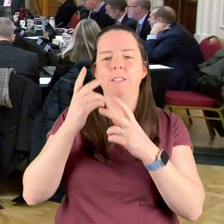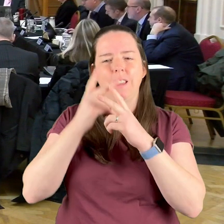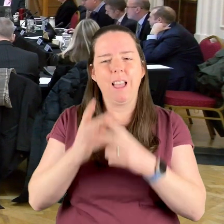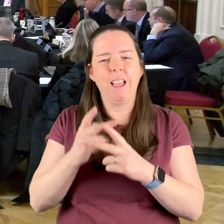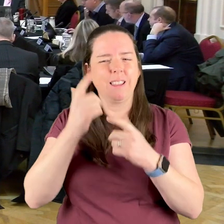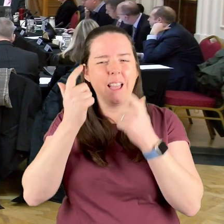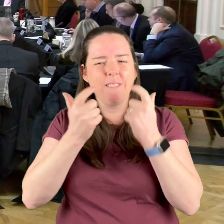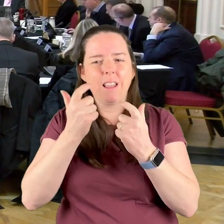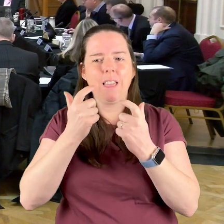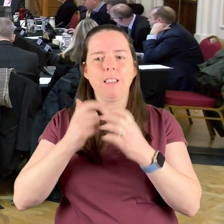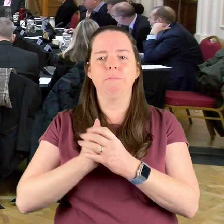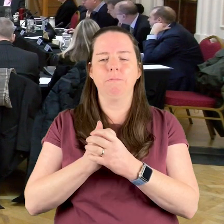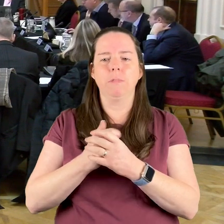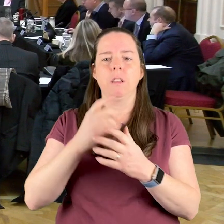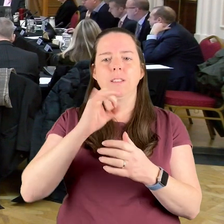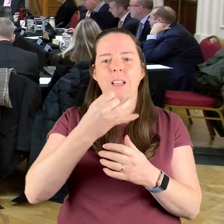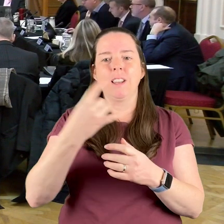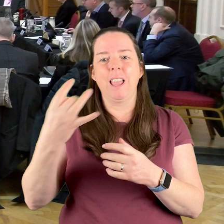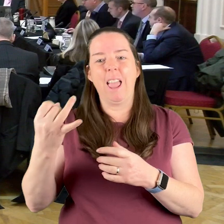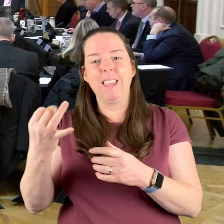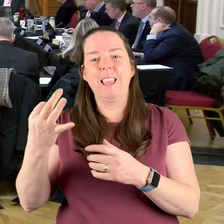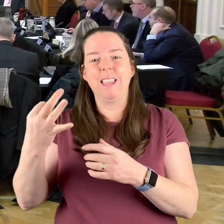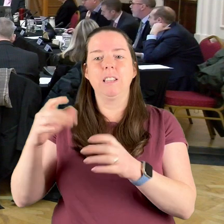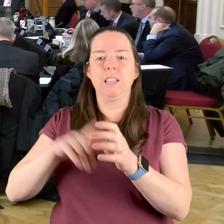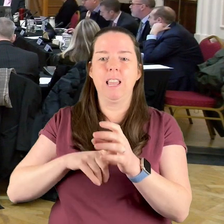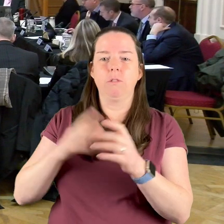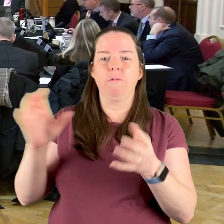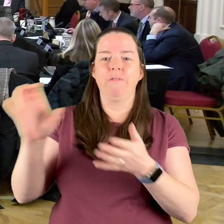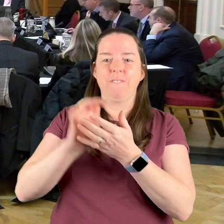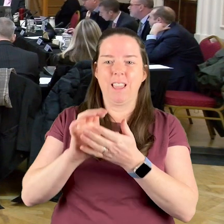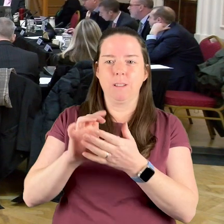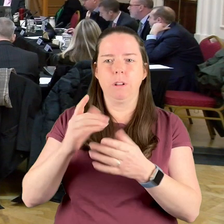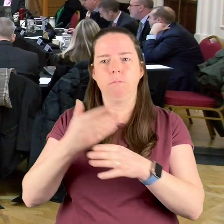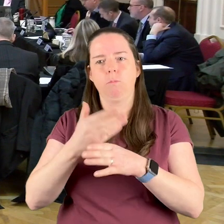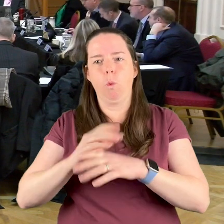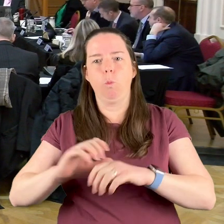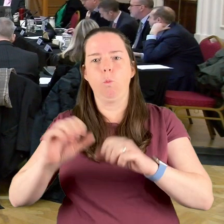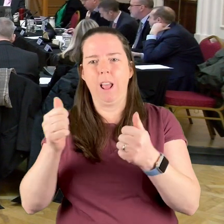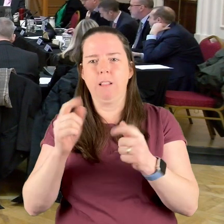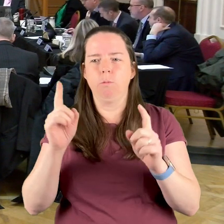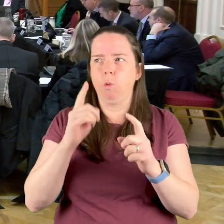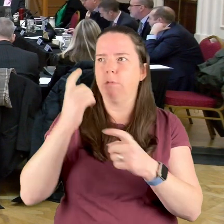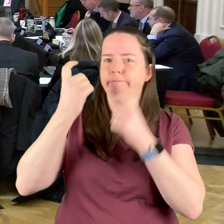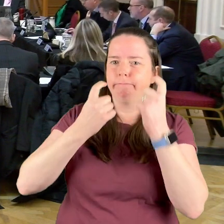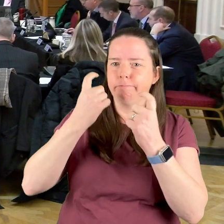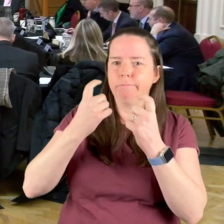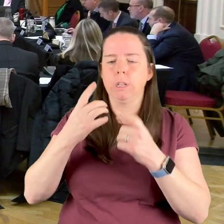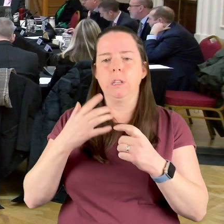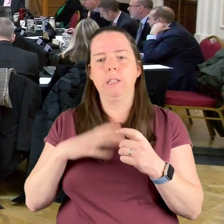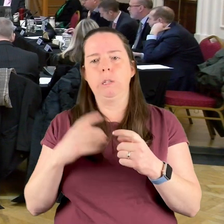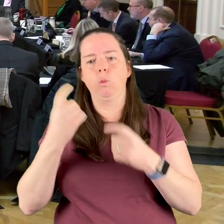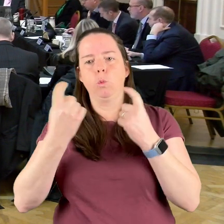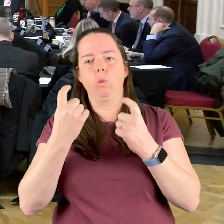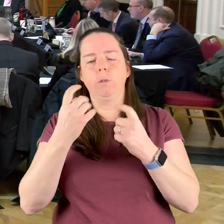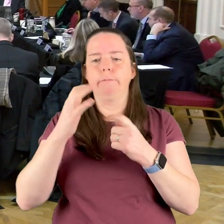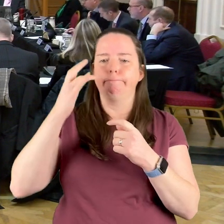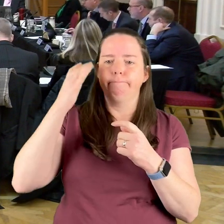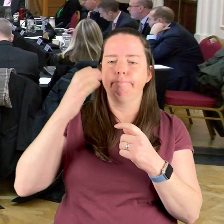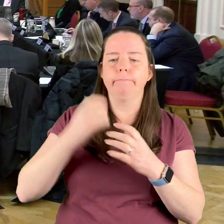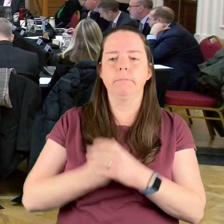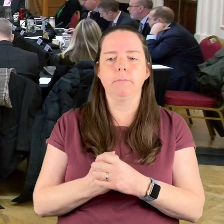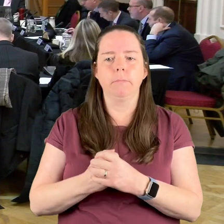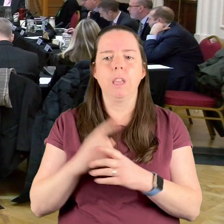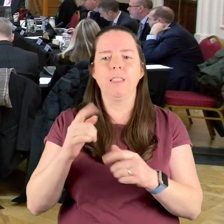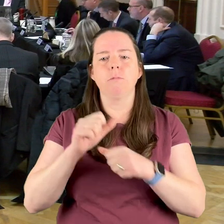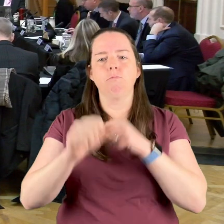carefully after 7 or 8 years of investment what's working really well and what needs some time for reflection and some